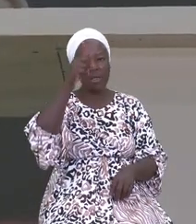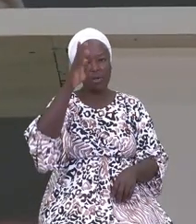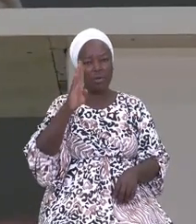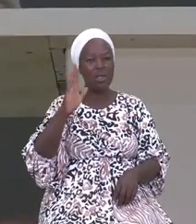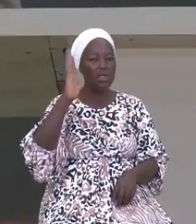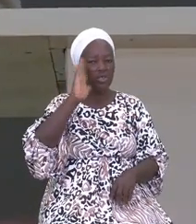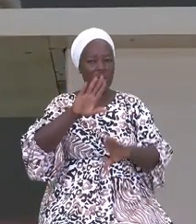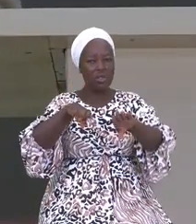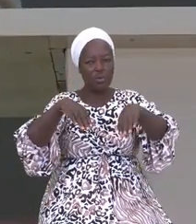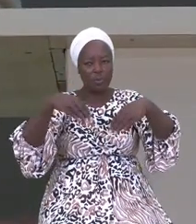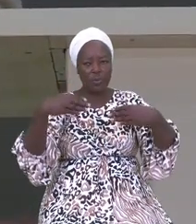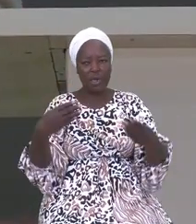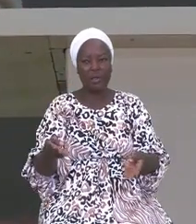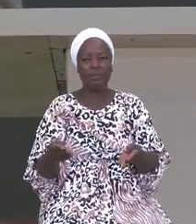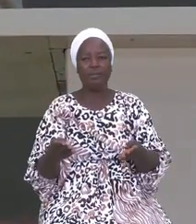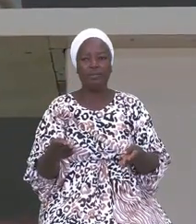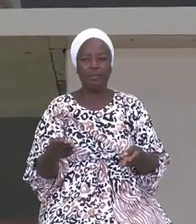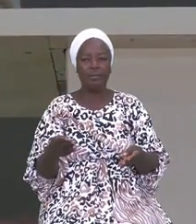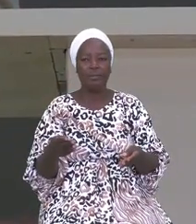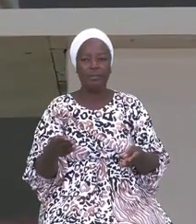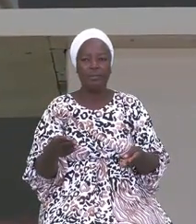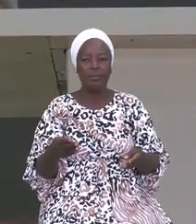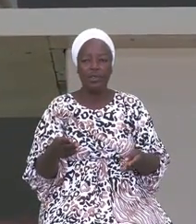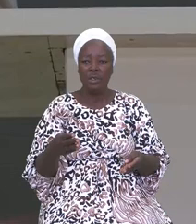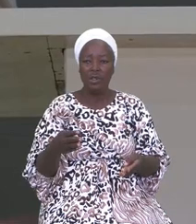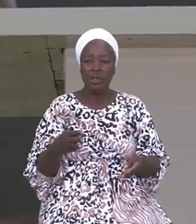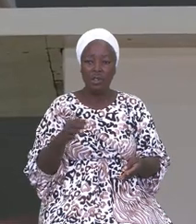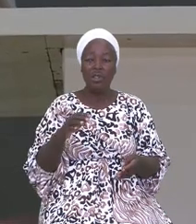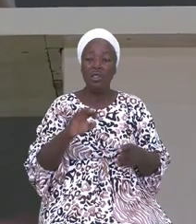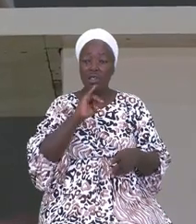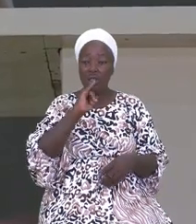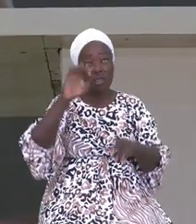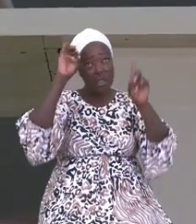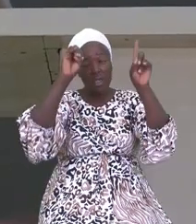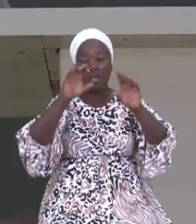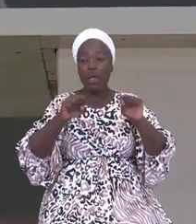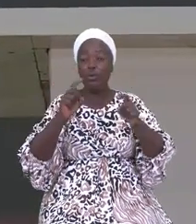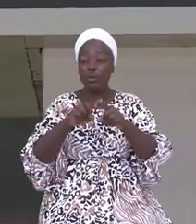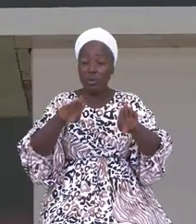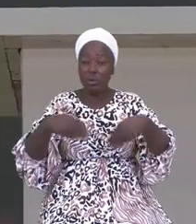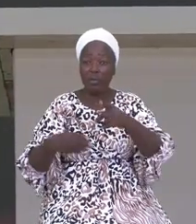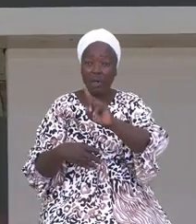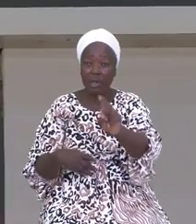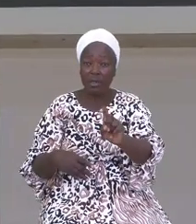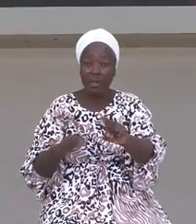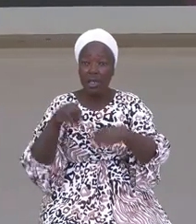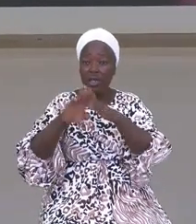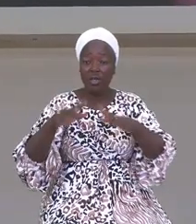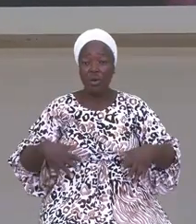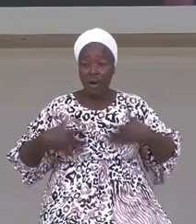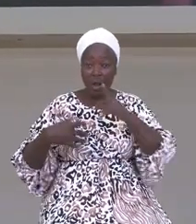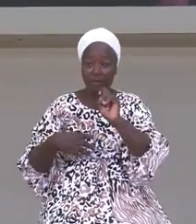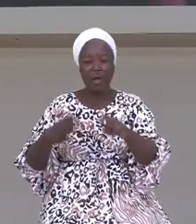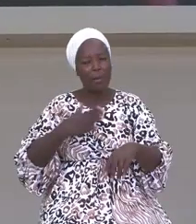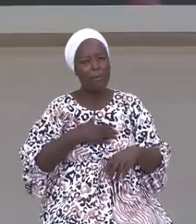shall supply. Is he able to supply in your life? My God